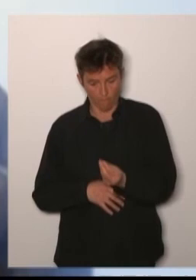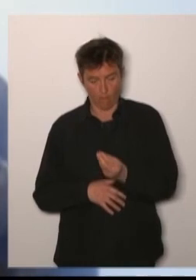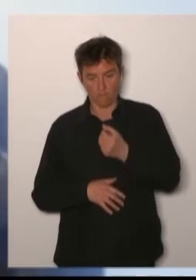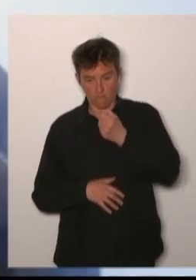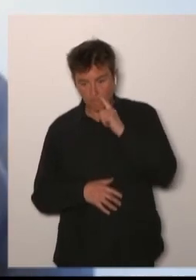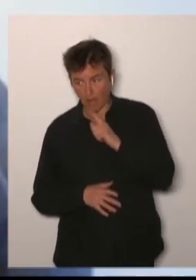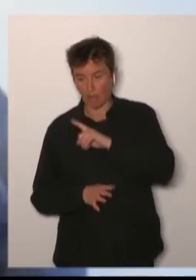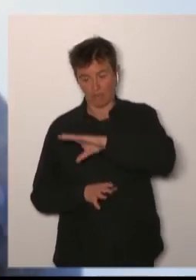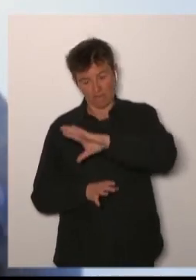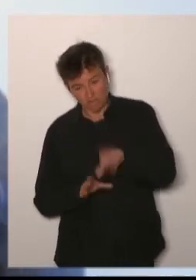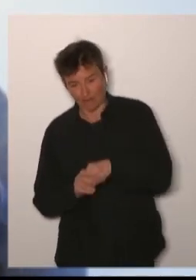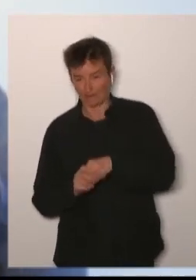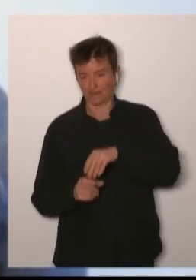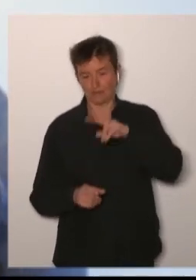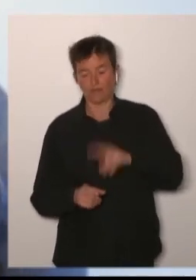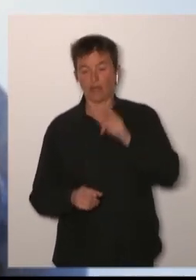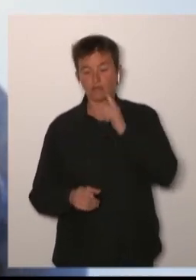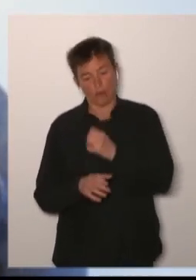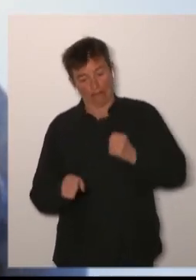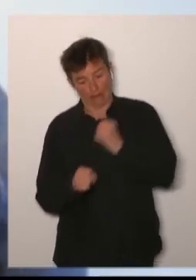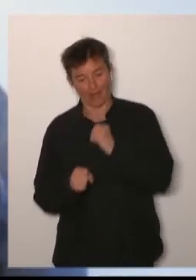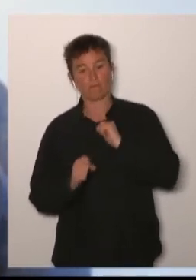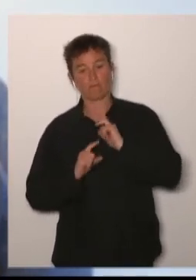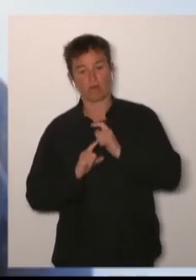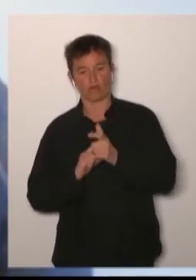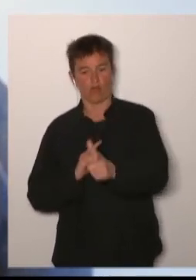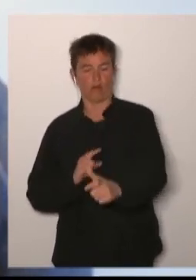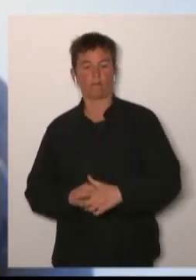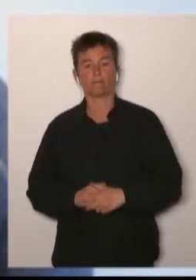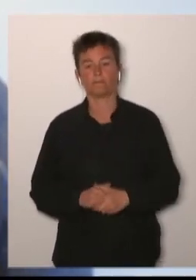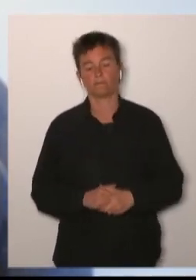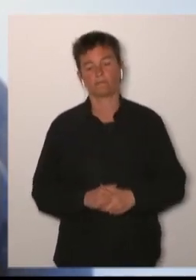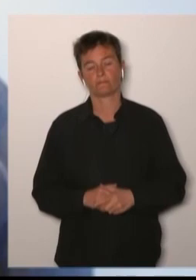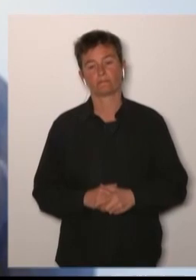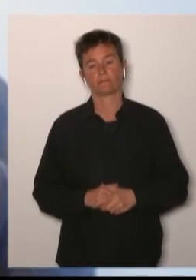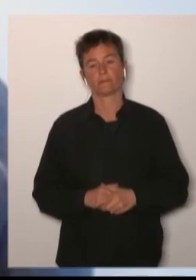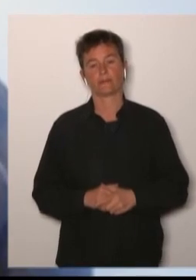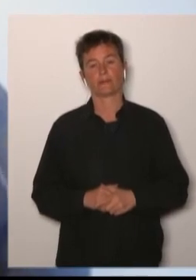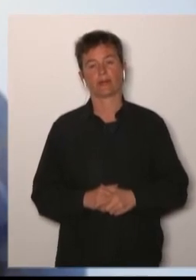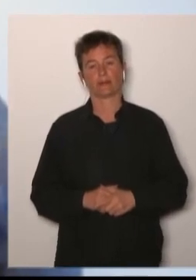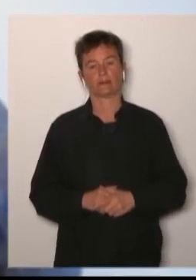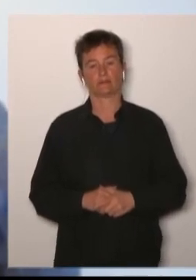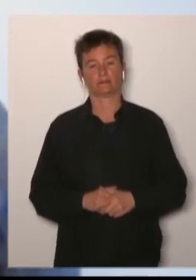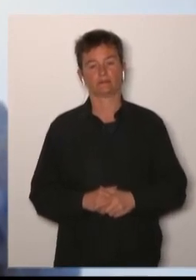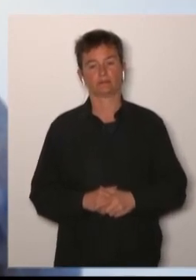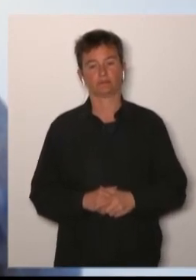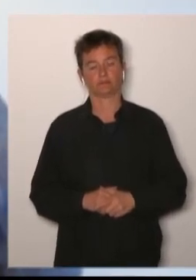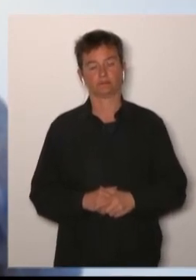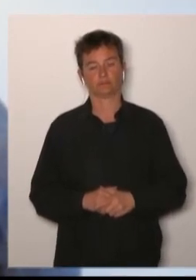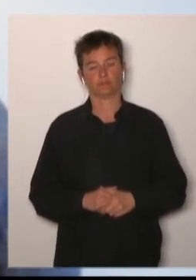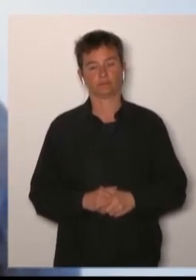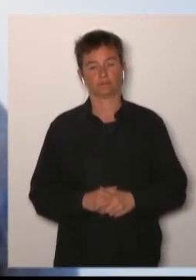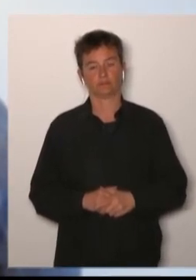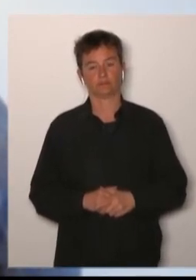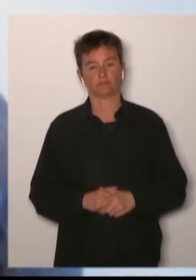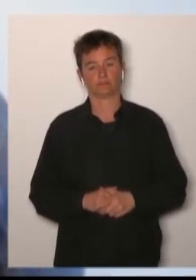your patient informations, and so on and so forth? So I think that's really something which I